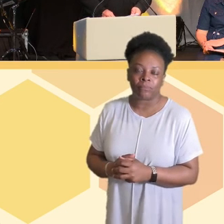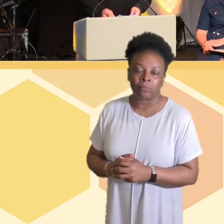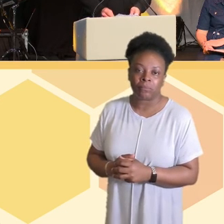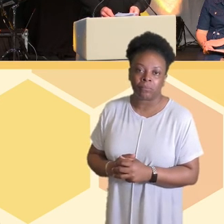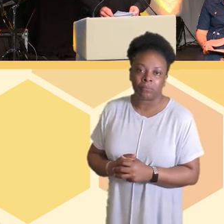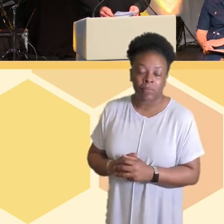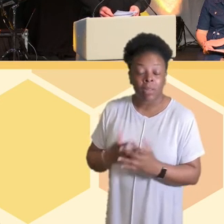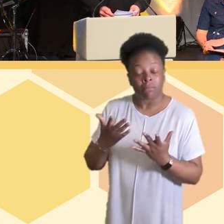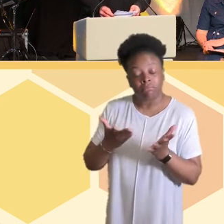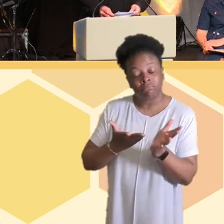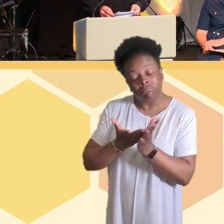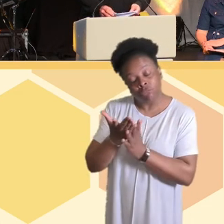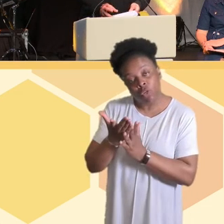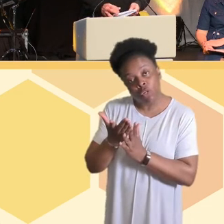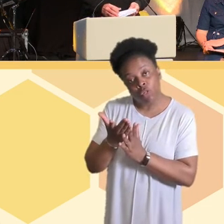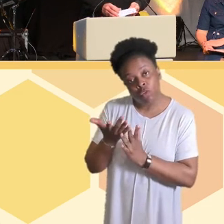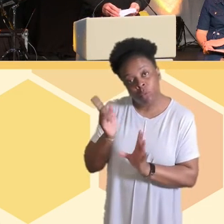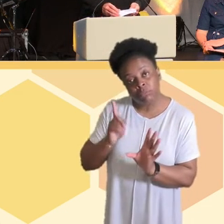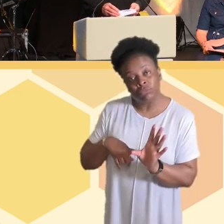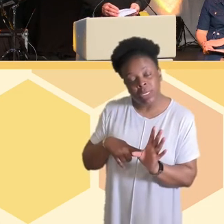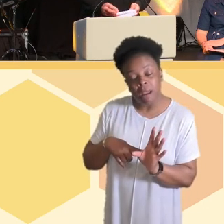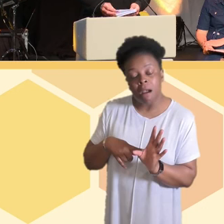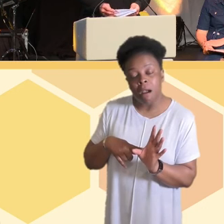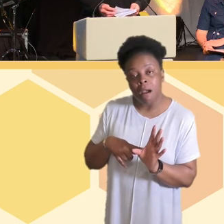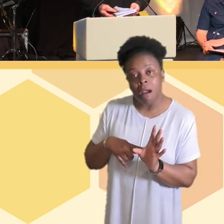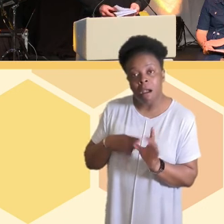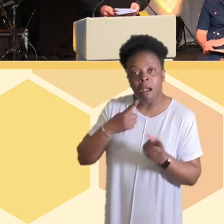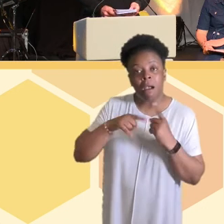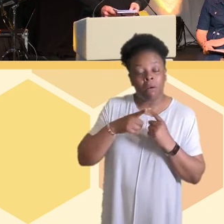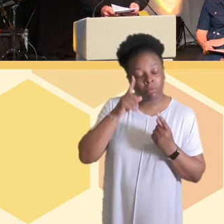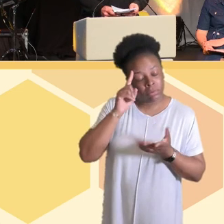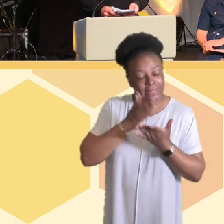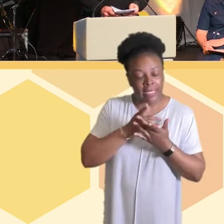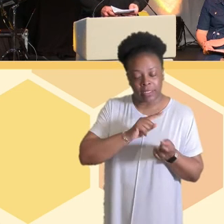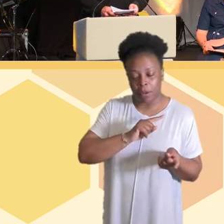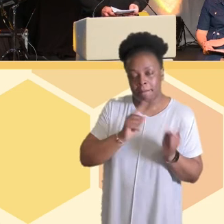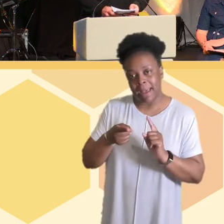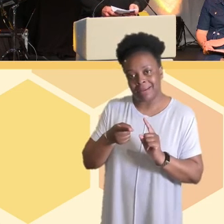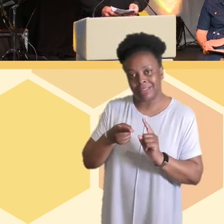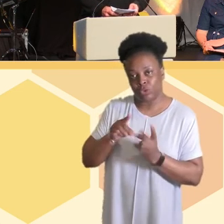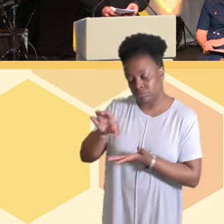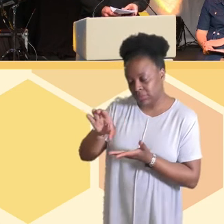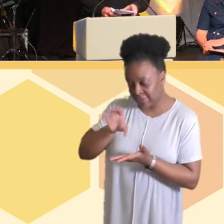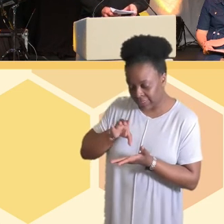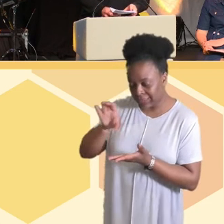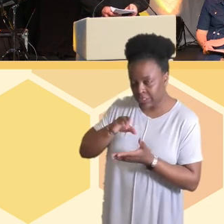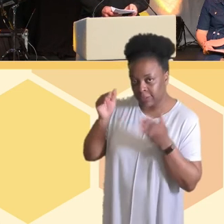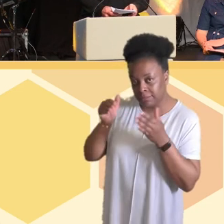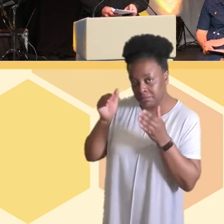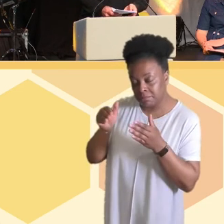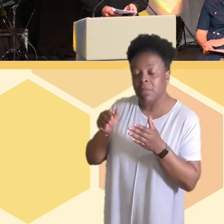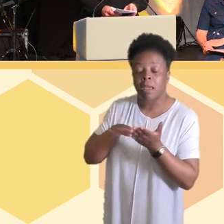During the year, we moved to a total return for investments, which means we gain a more stable income